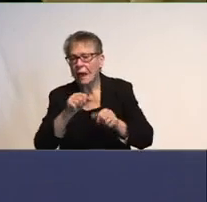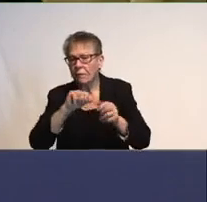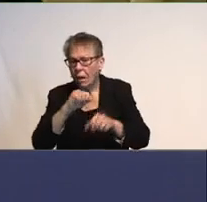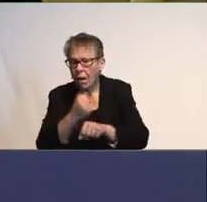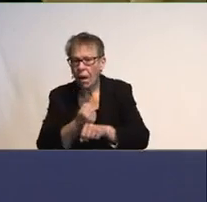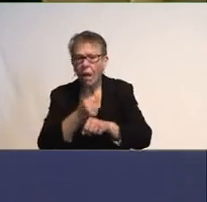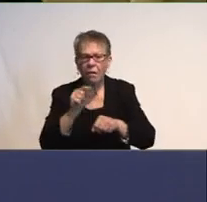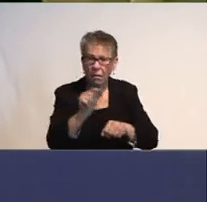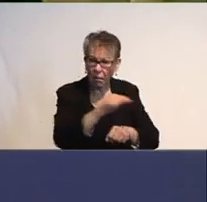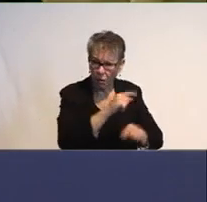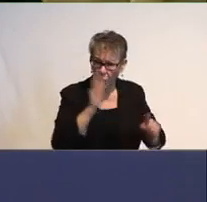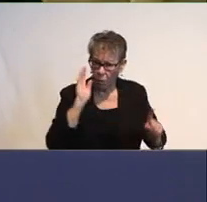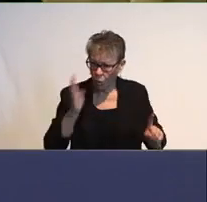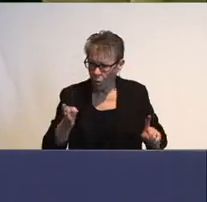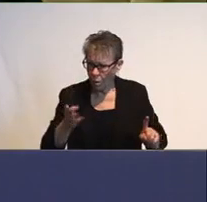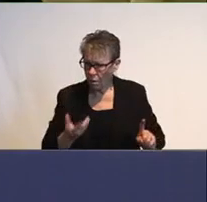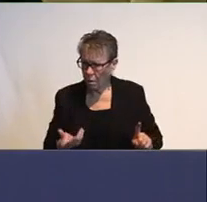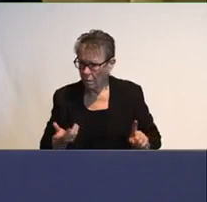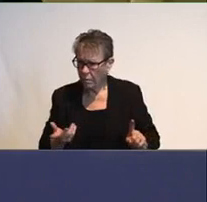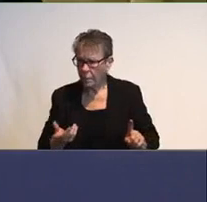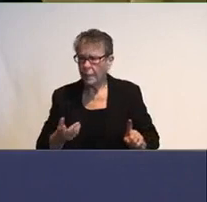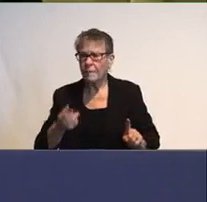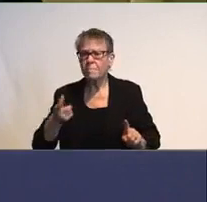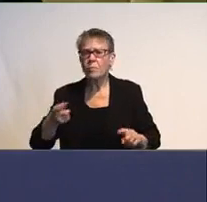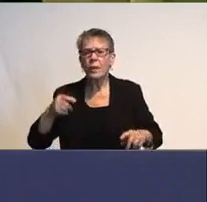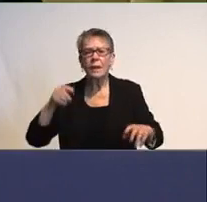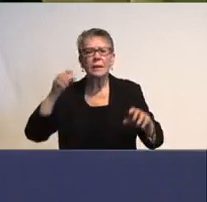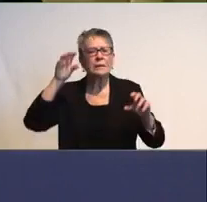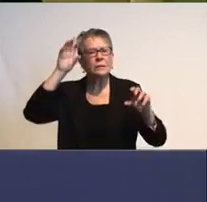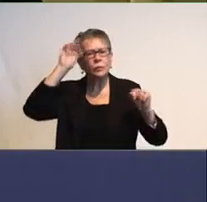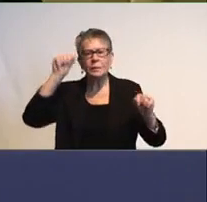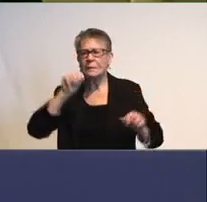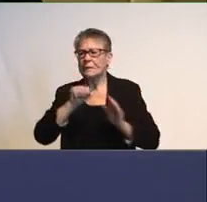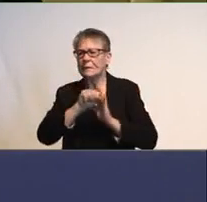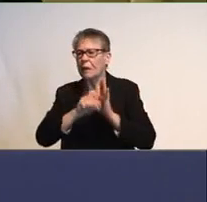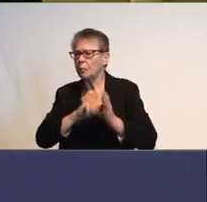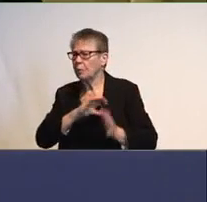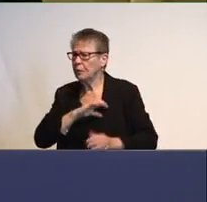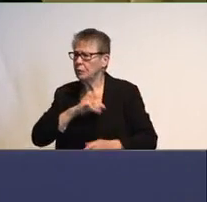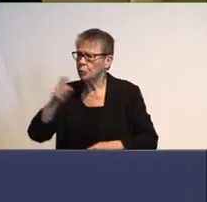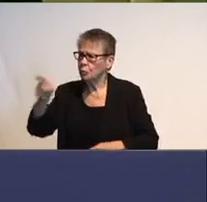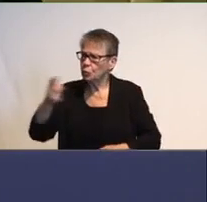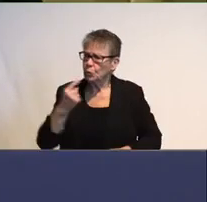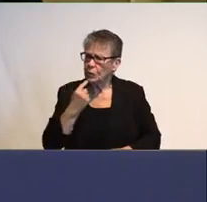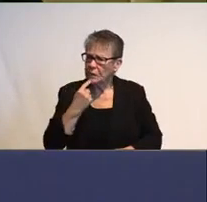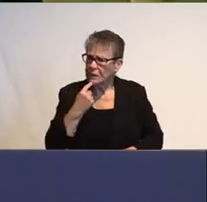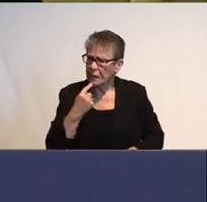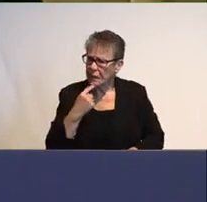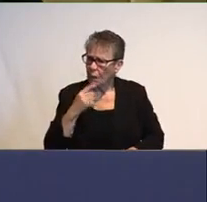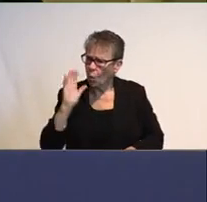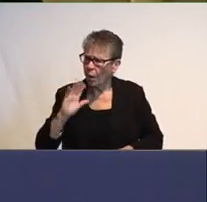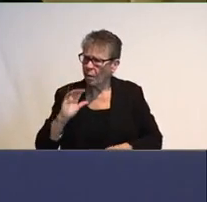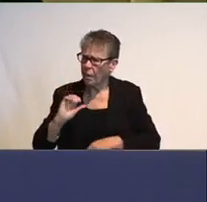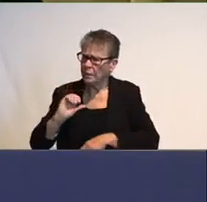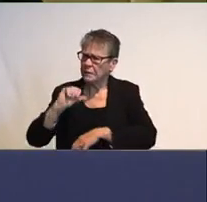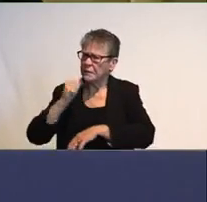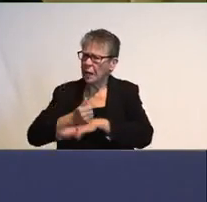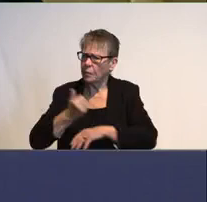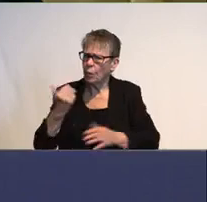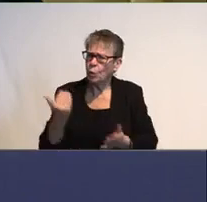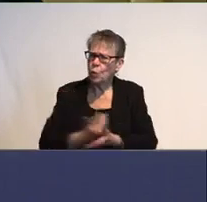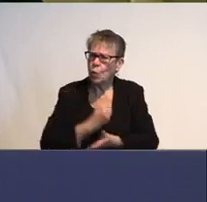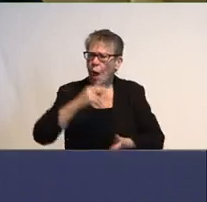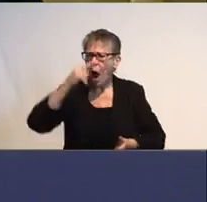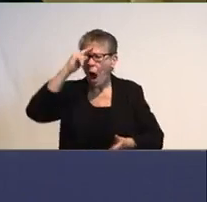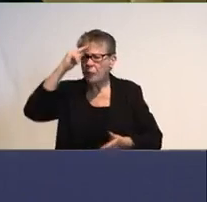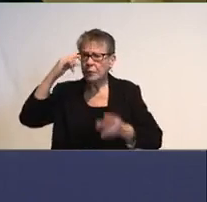for you, Colonel, can you talk a little bit more about the precautions that you were mentioning? Is it just to potentially set up field hospitals, or are there other measures that you're doing? And